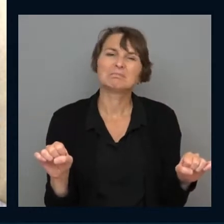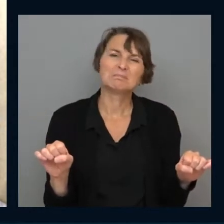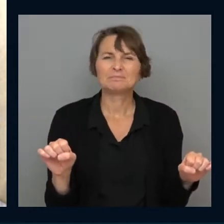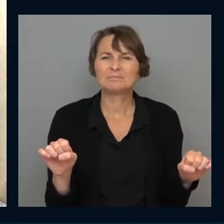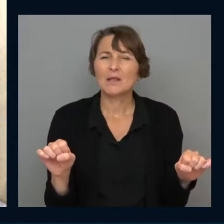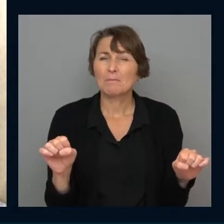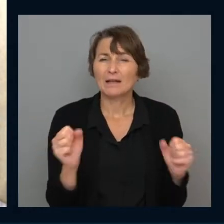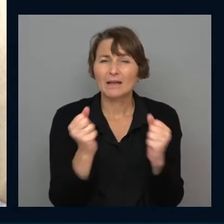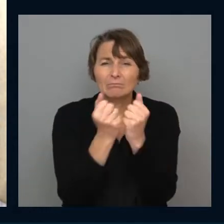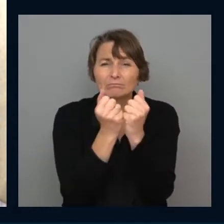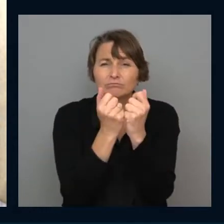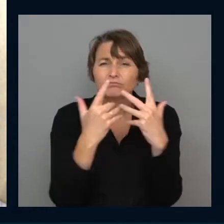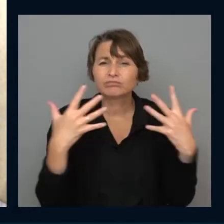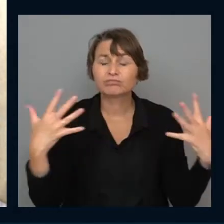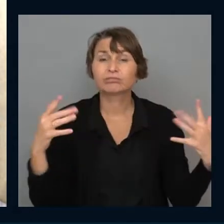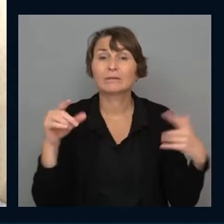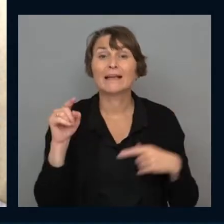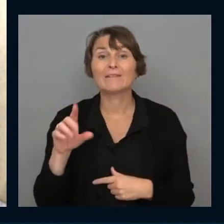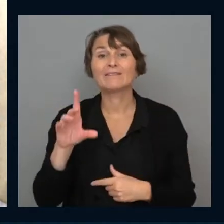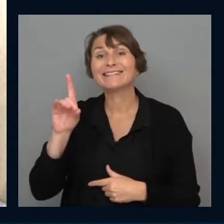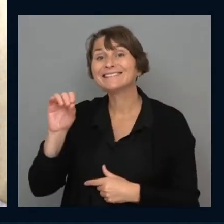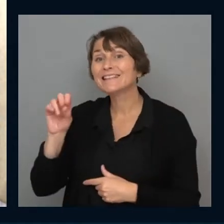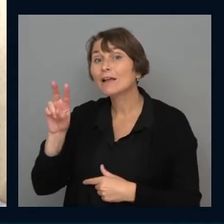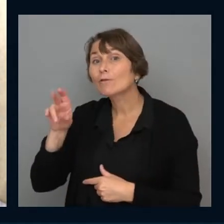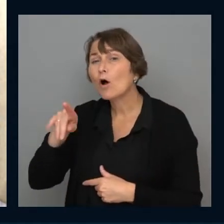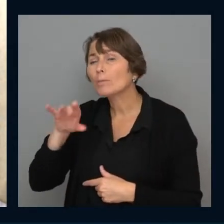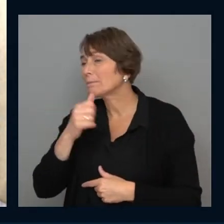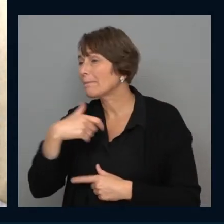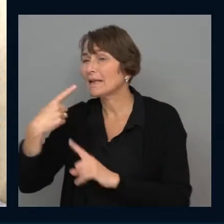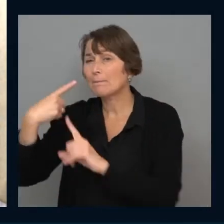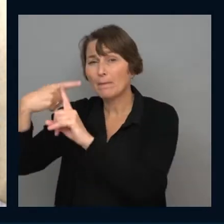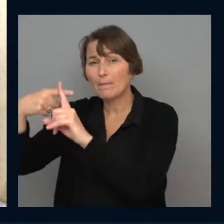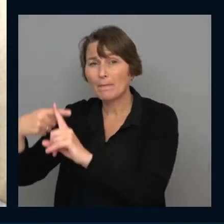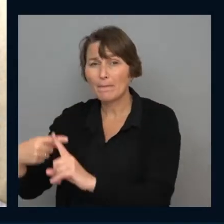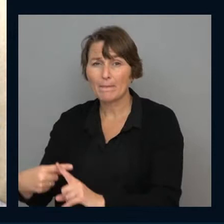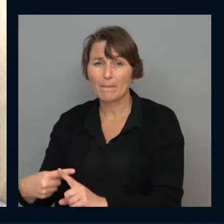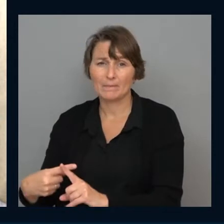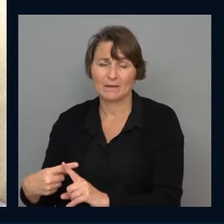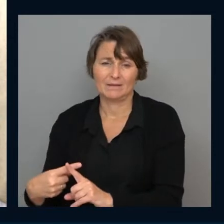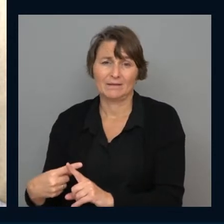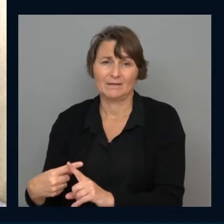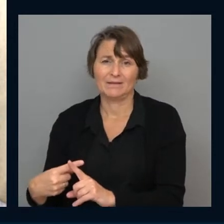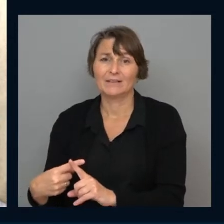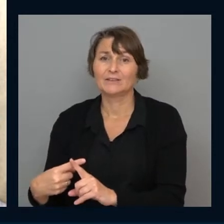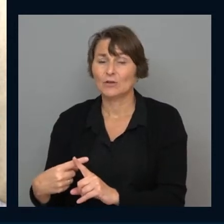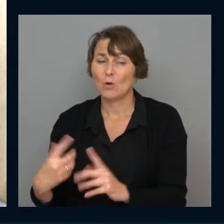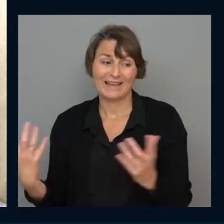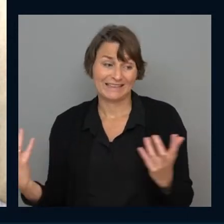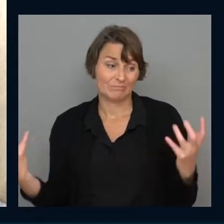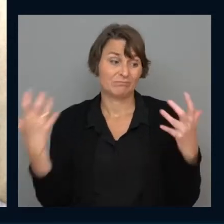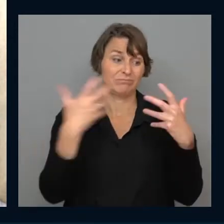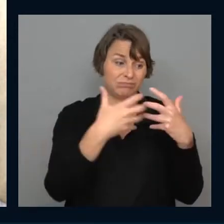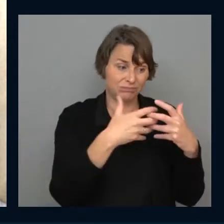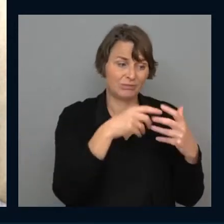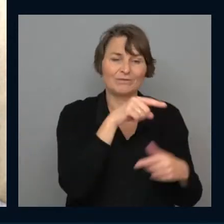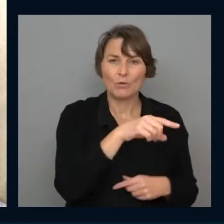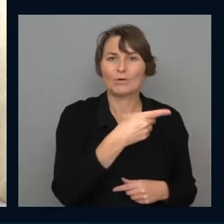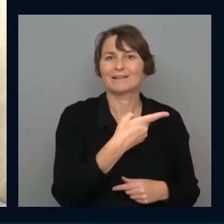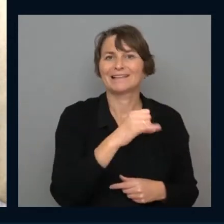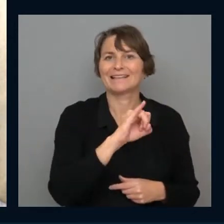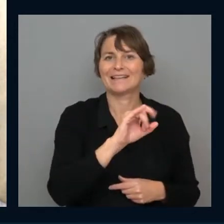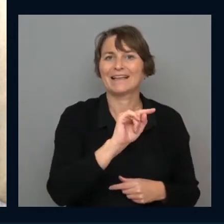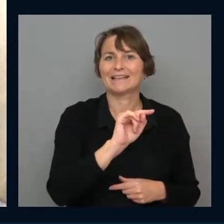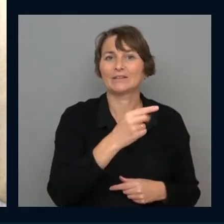lot of goodness that you get by using Actions because, again, it's native and built into the GitHub platform itself. All right.